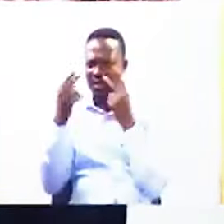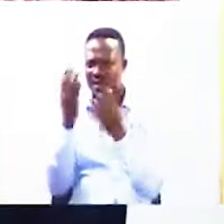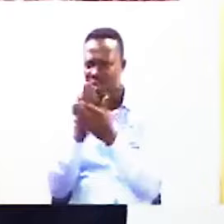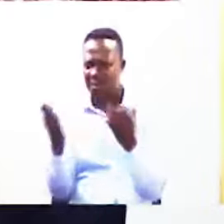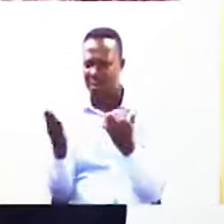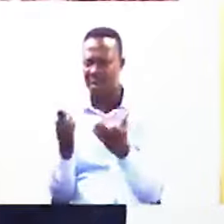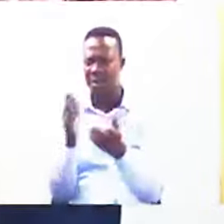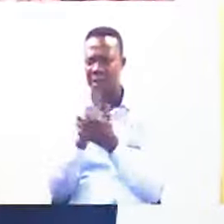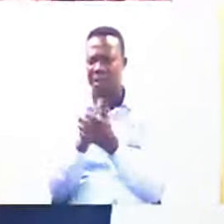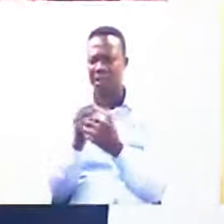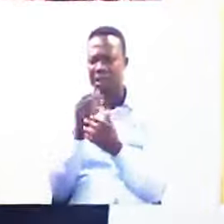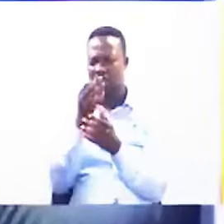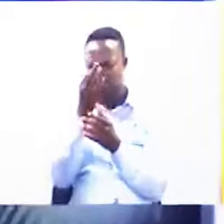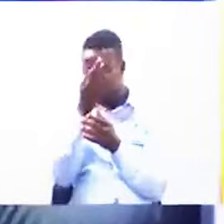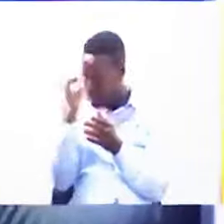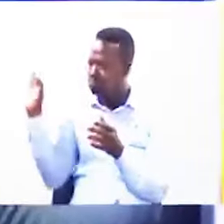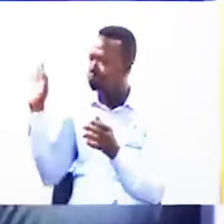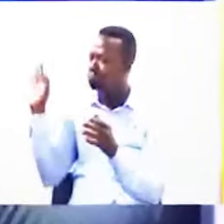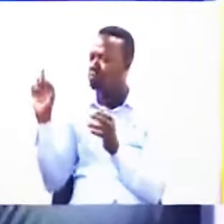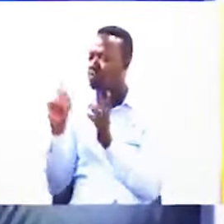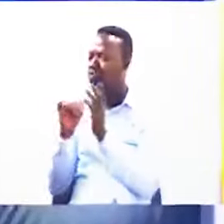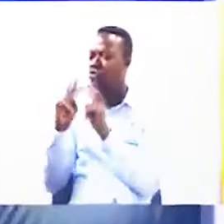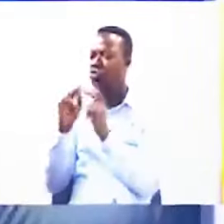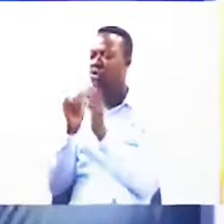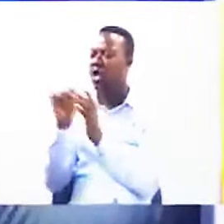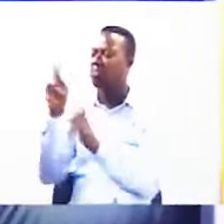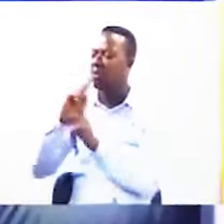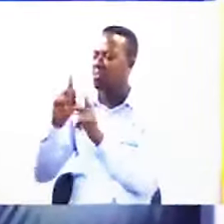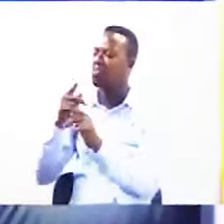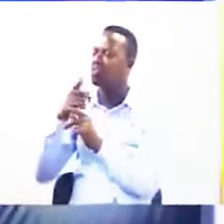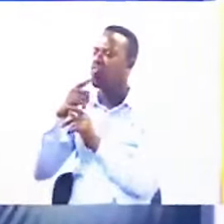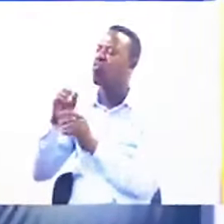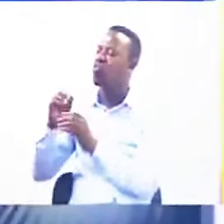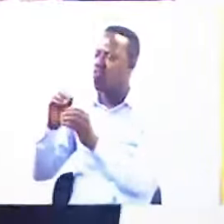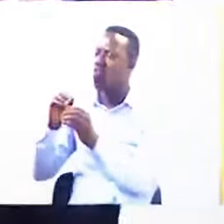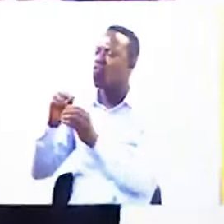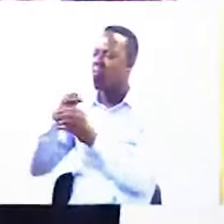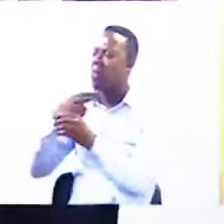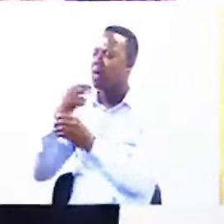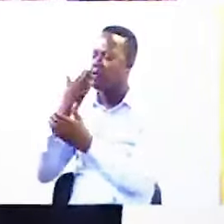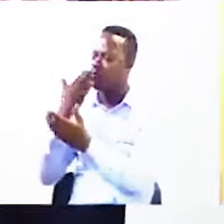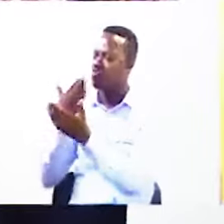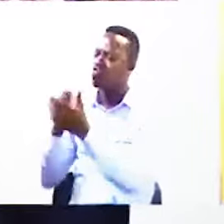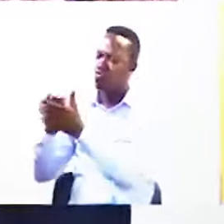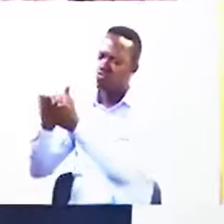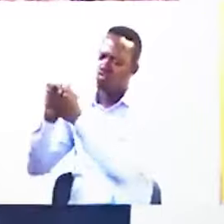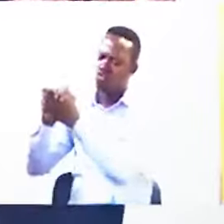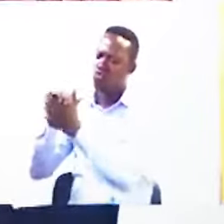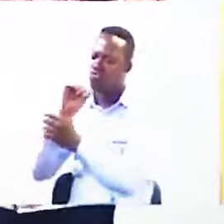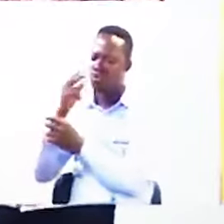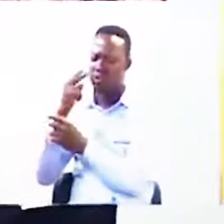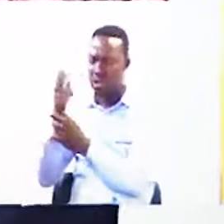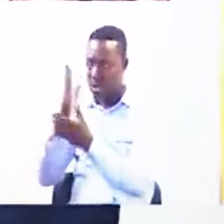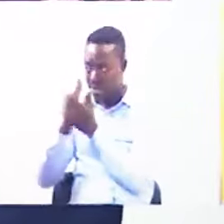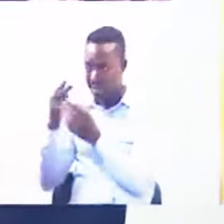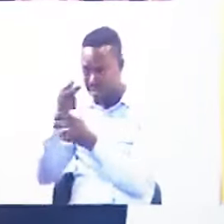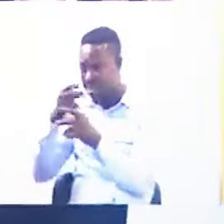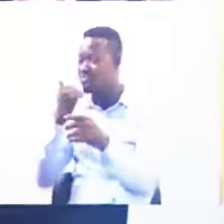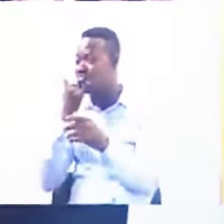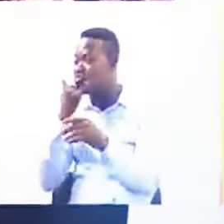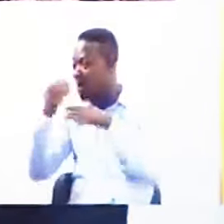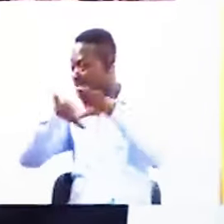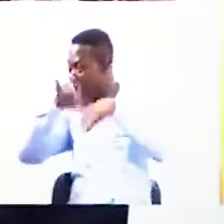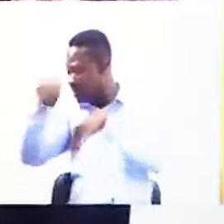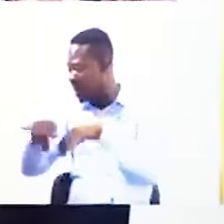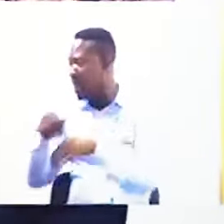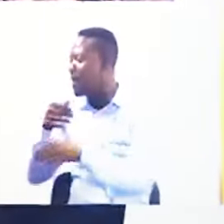are good people at the expense of the church of God. Adofonom wa safonim kwe to de bi asofo mpo etumi yiwani se ade